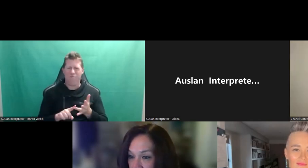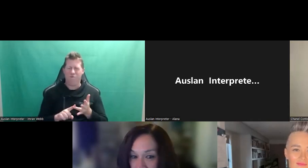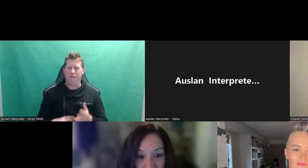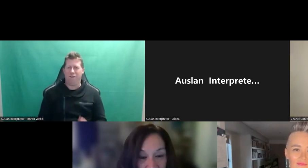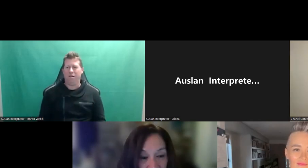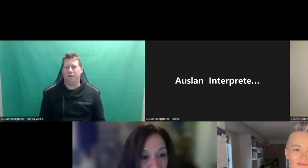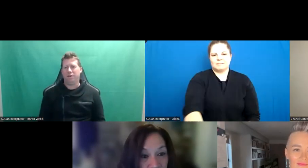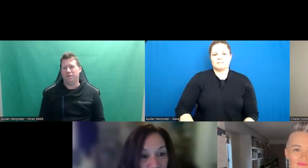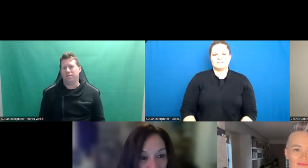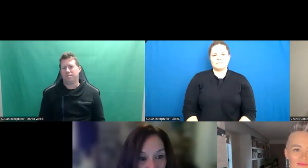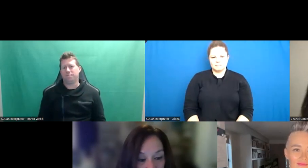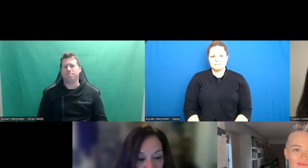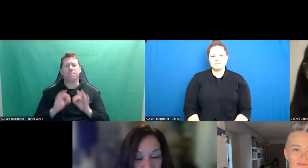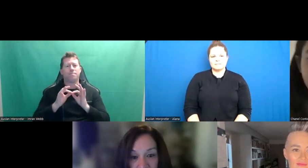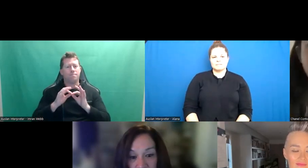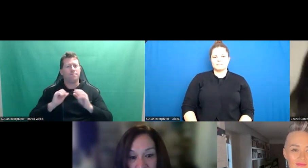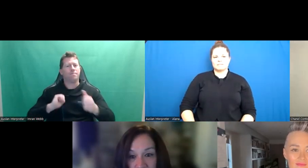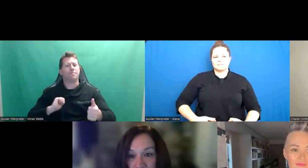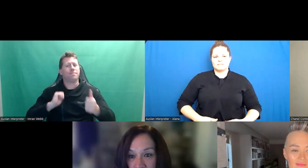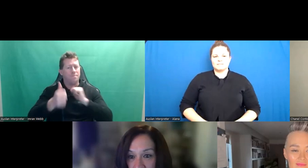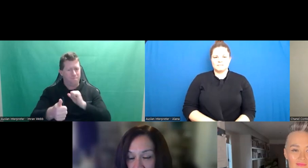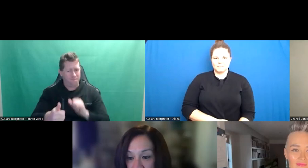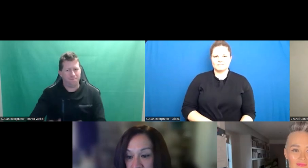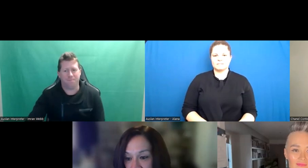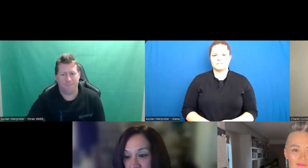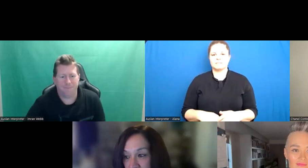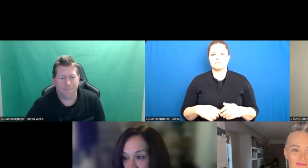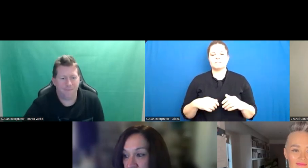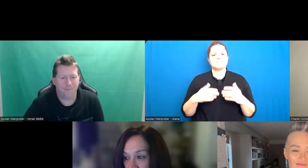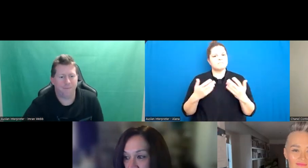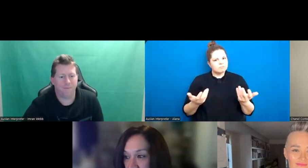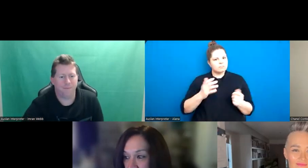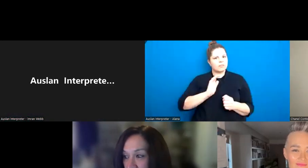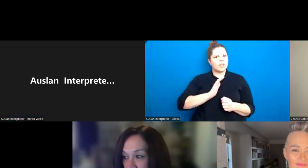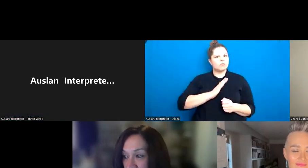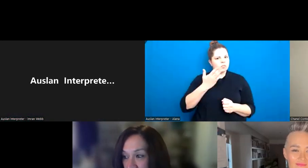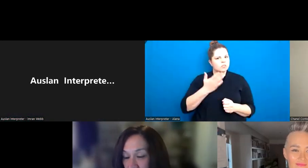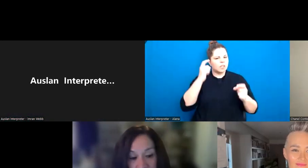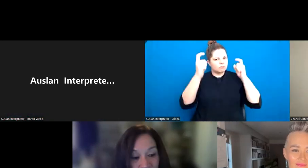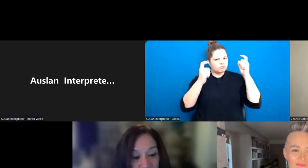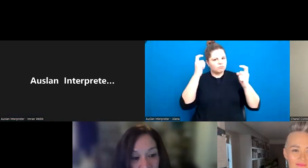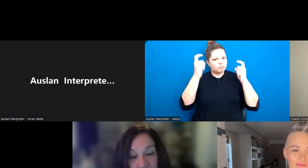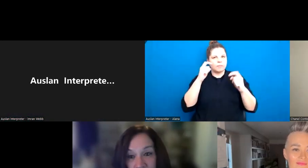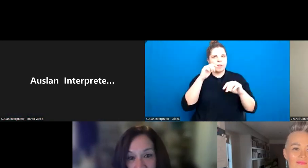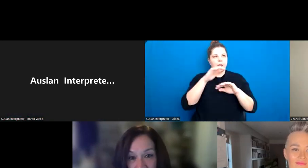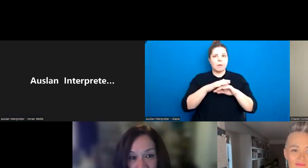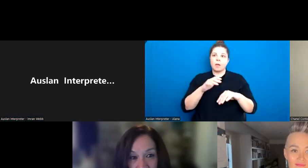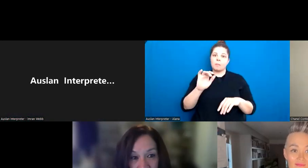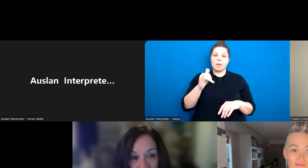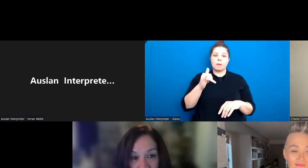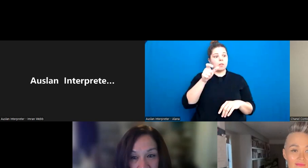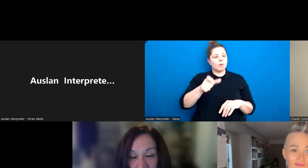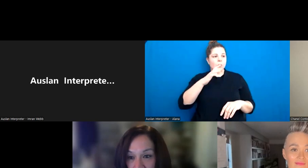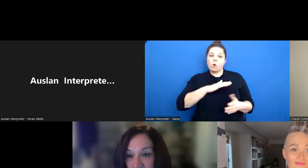That's really, really interesting reflection. Um, the, yeah, the way that the intentions are probably